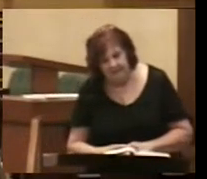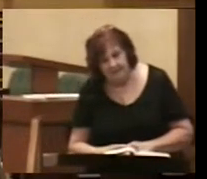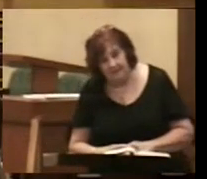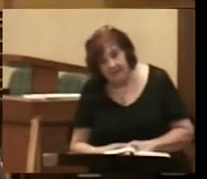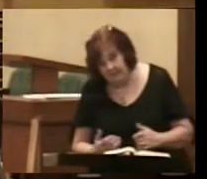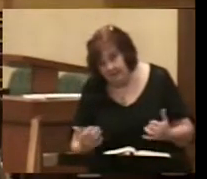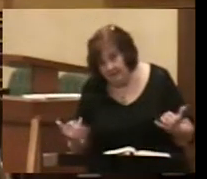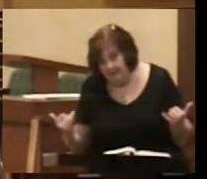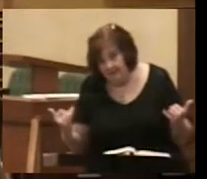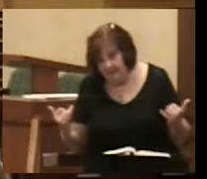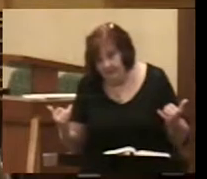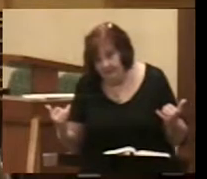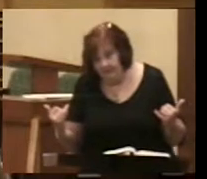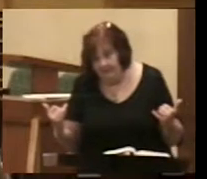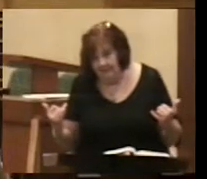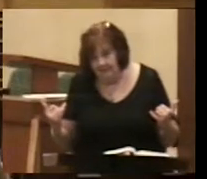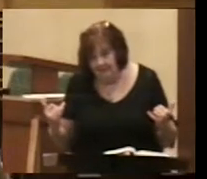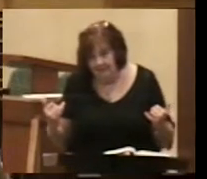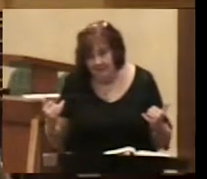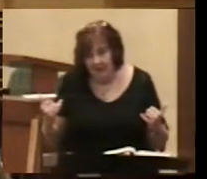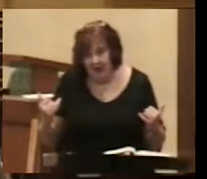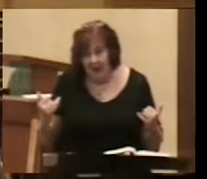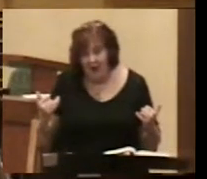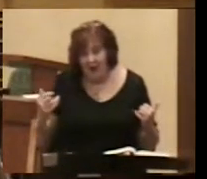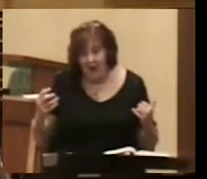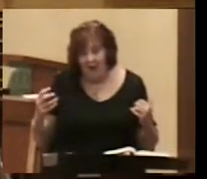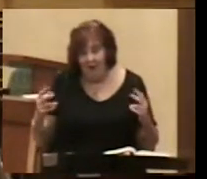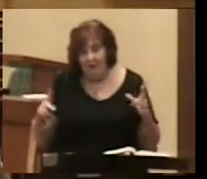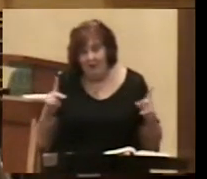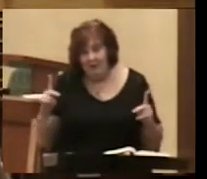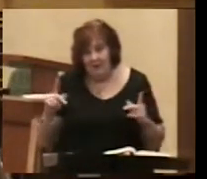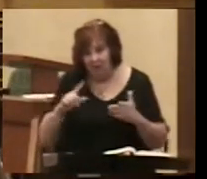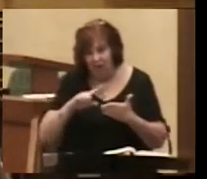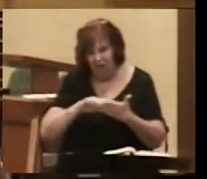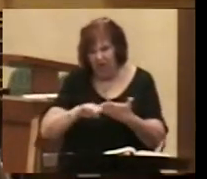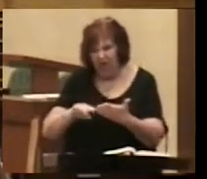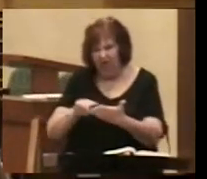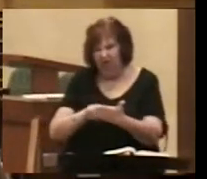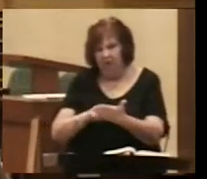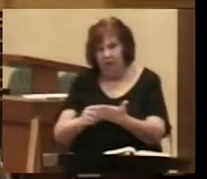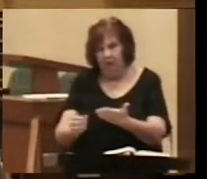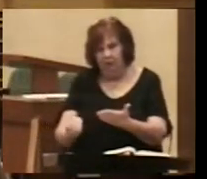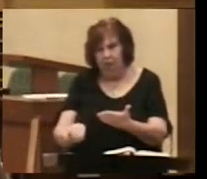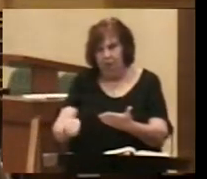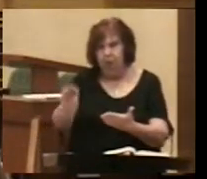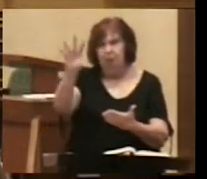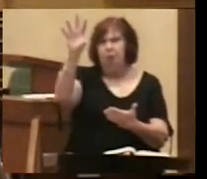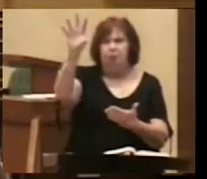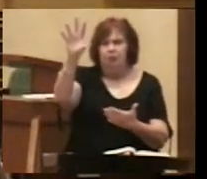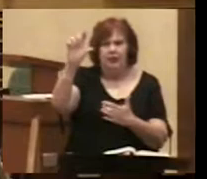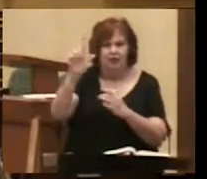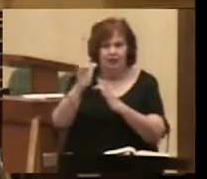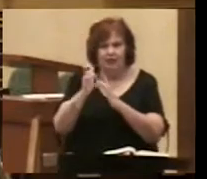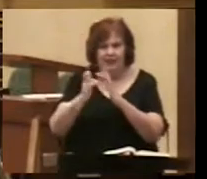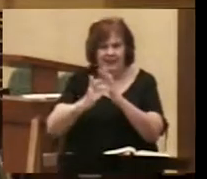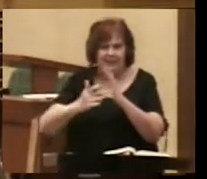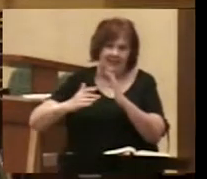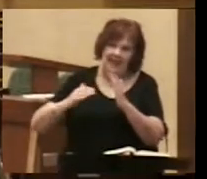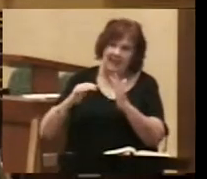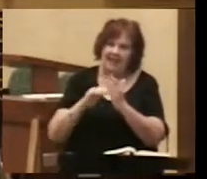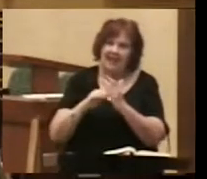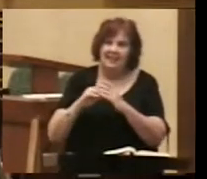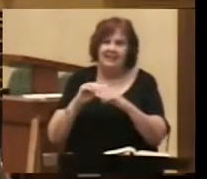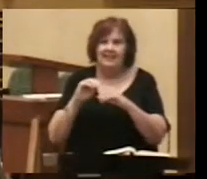Now, there are those who criticize Sight and Sound Theater for projecting Jesus back into the